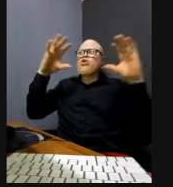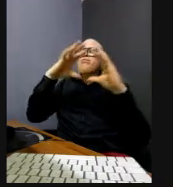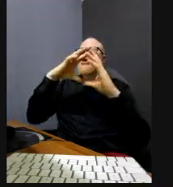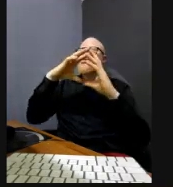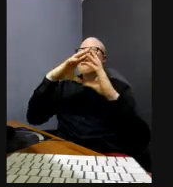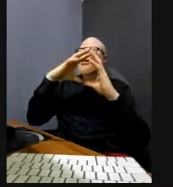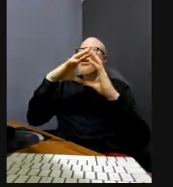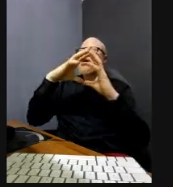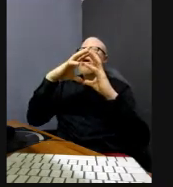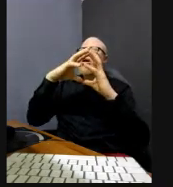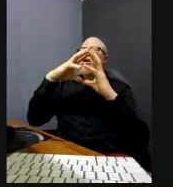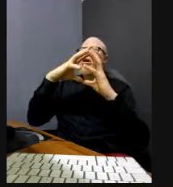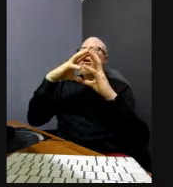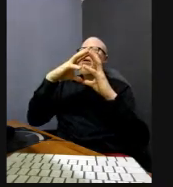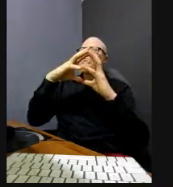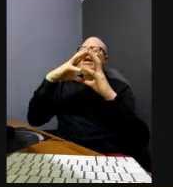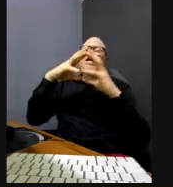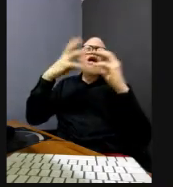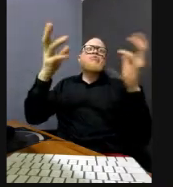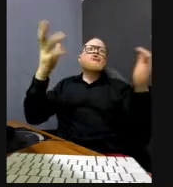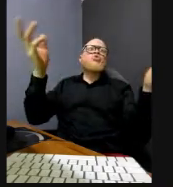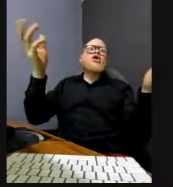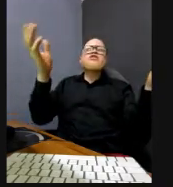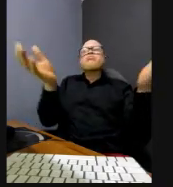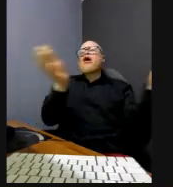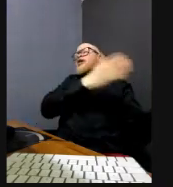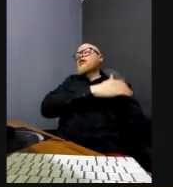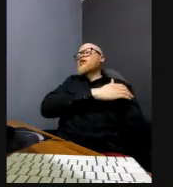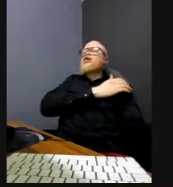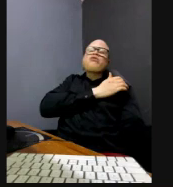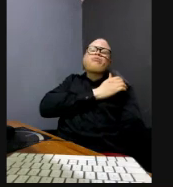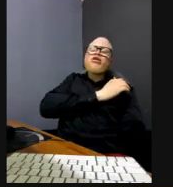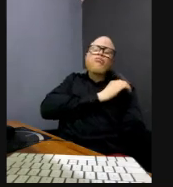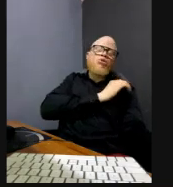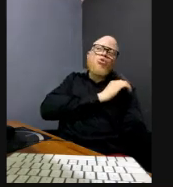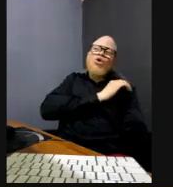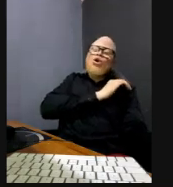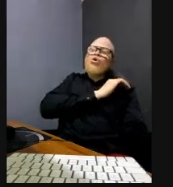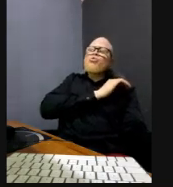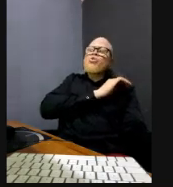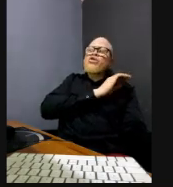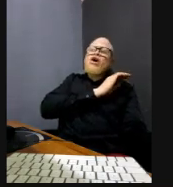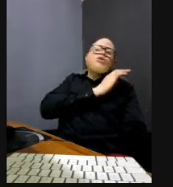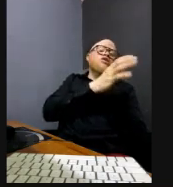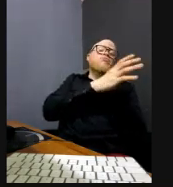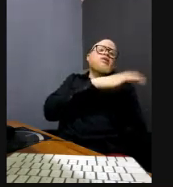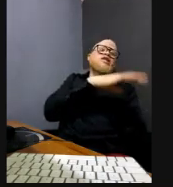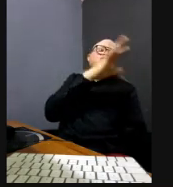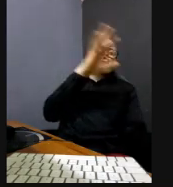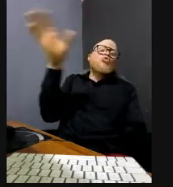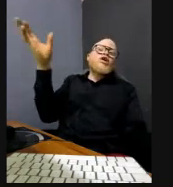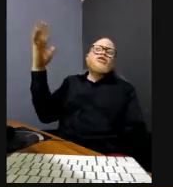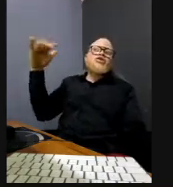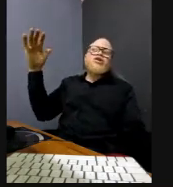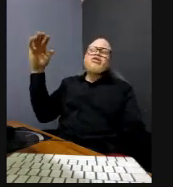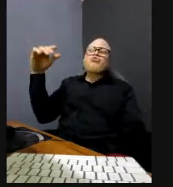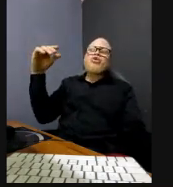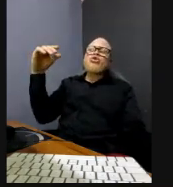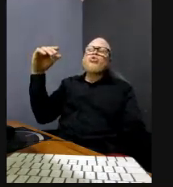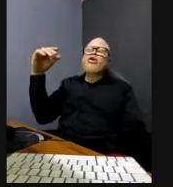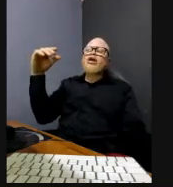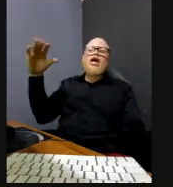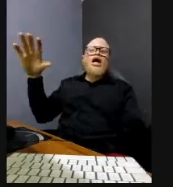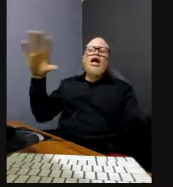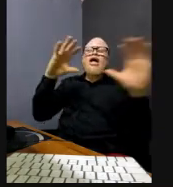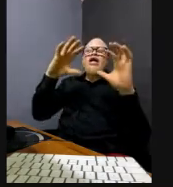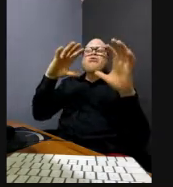who spoke about being able to inspire other people without disabilities to look at the things that we